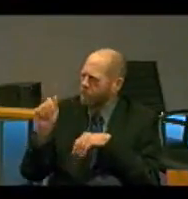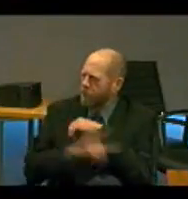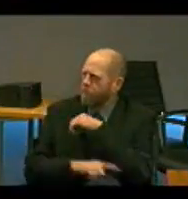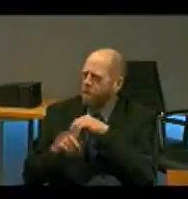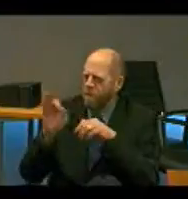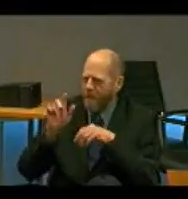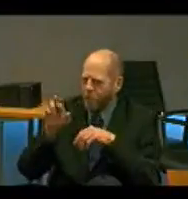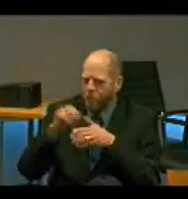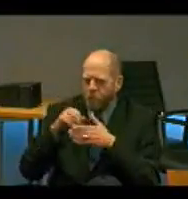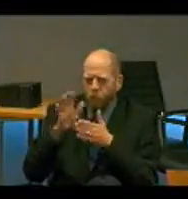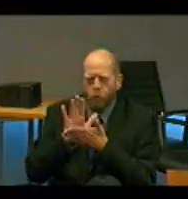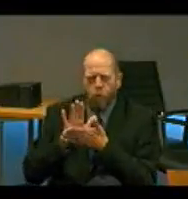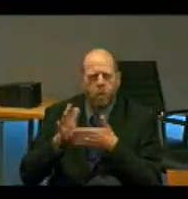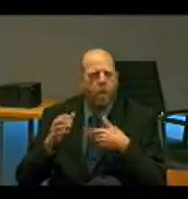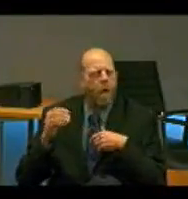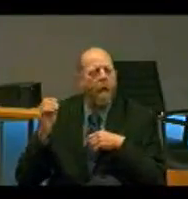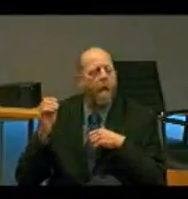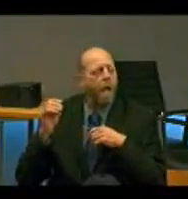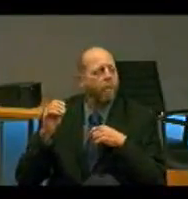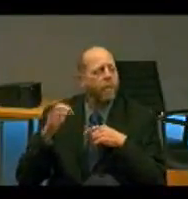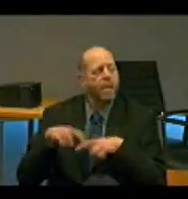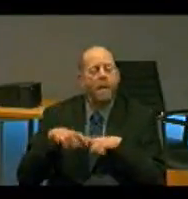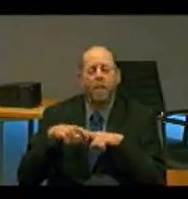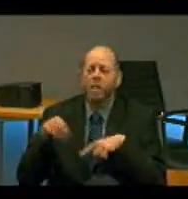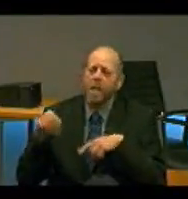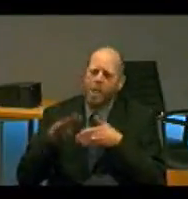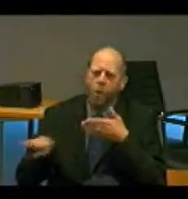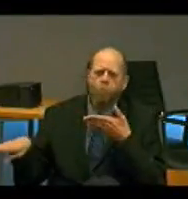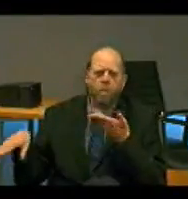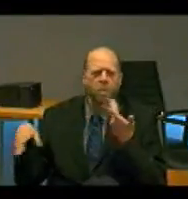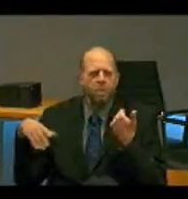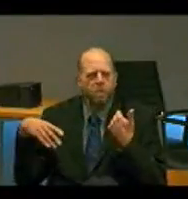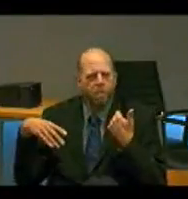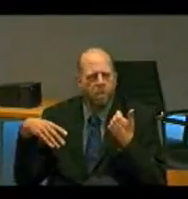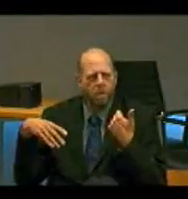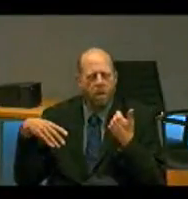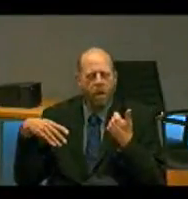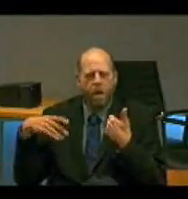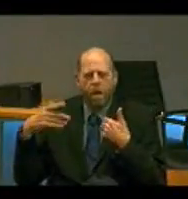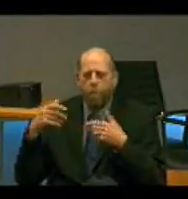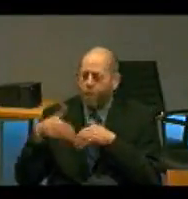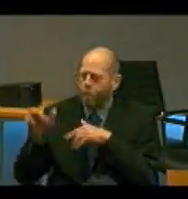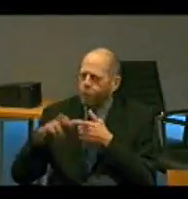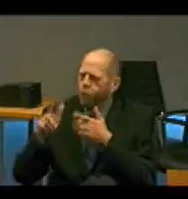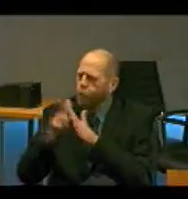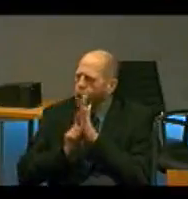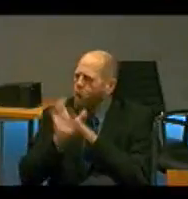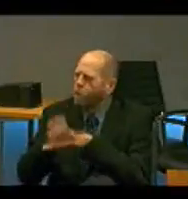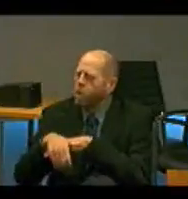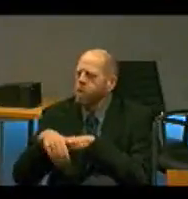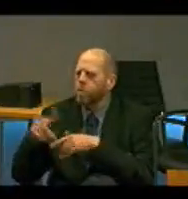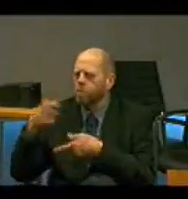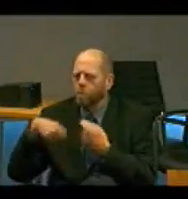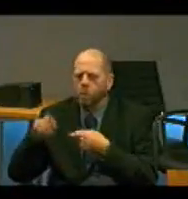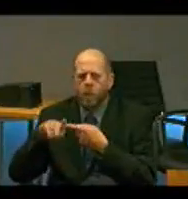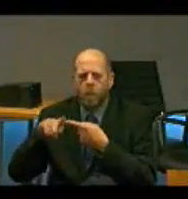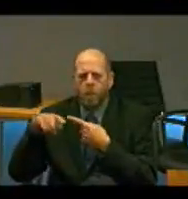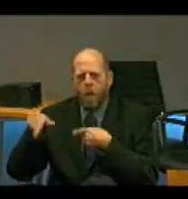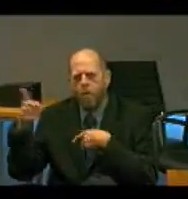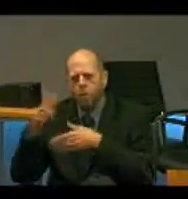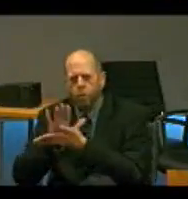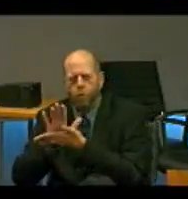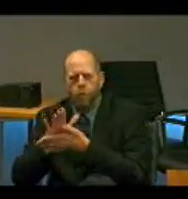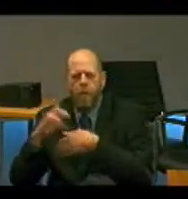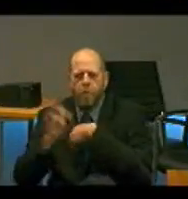Unfortunately, the use of exclusionary practices, suspensions, expulsions, referrals to law enforcement, or placement in alternative schools, and of punitive